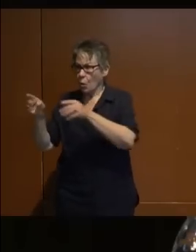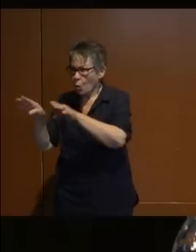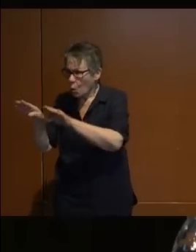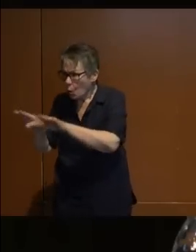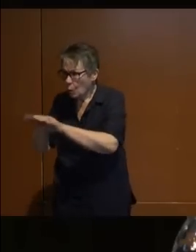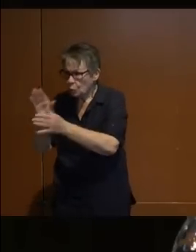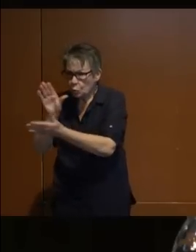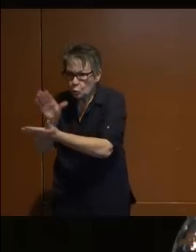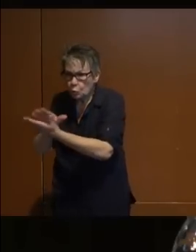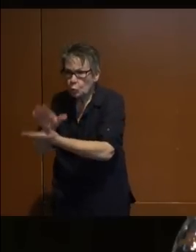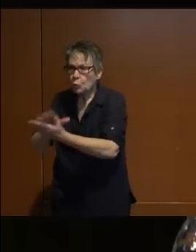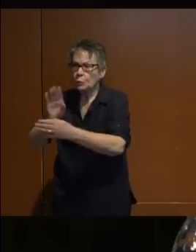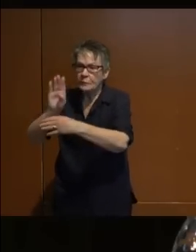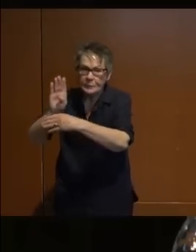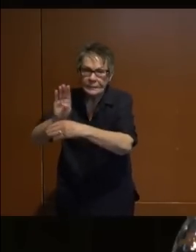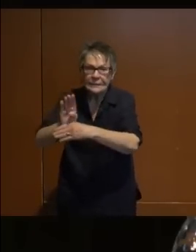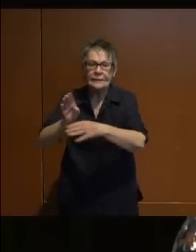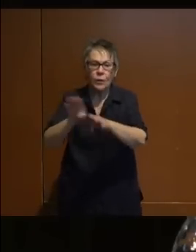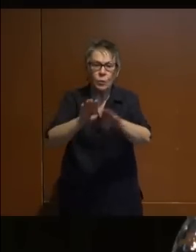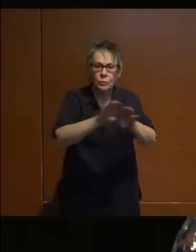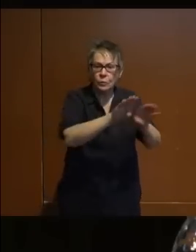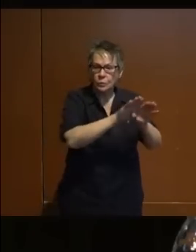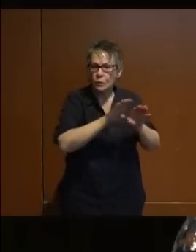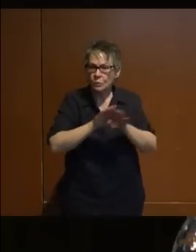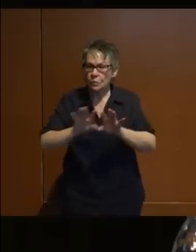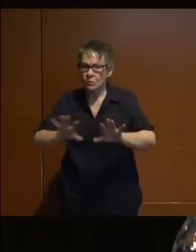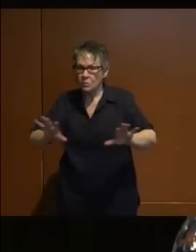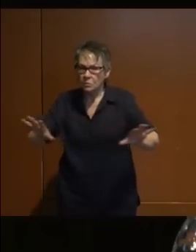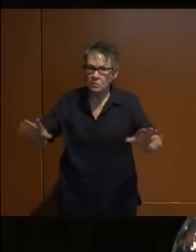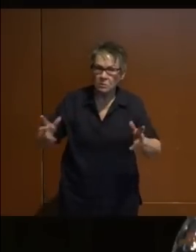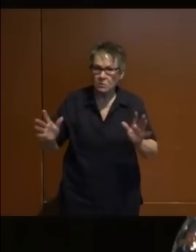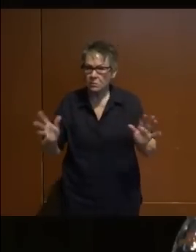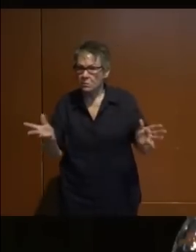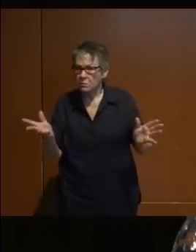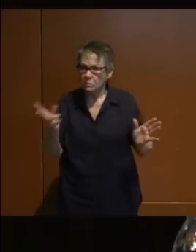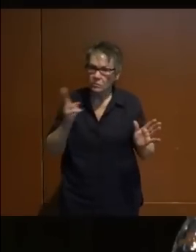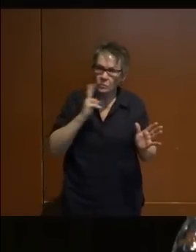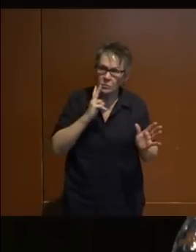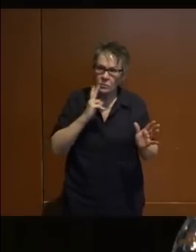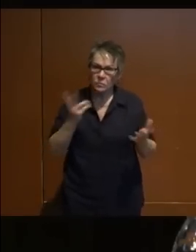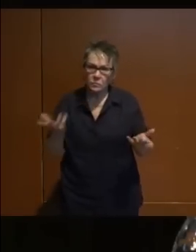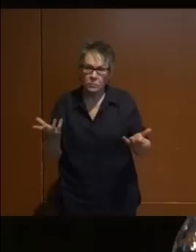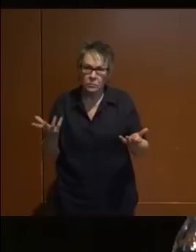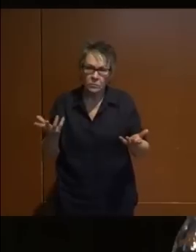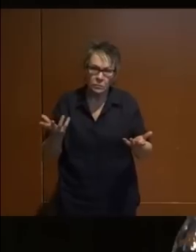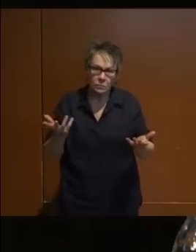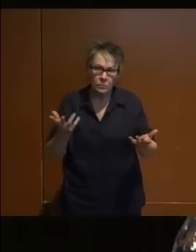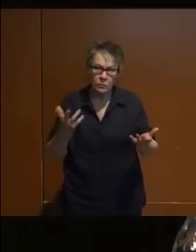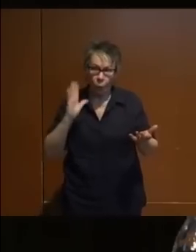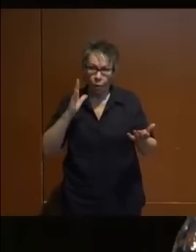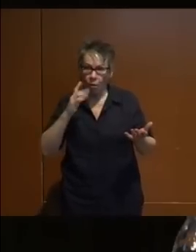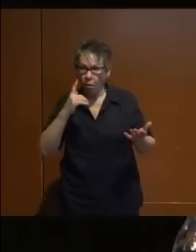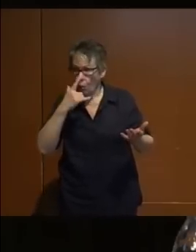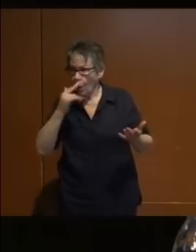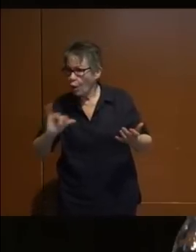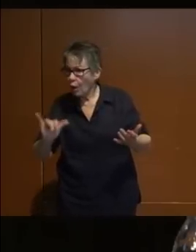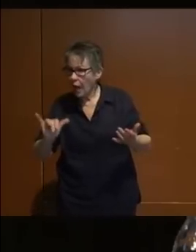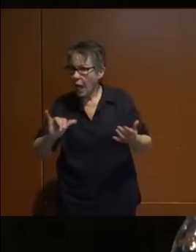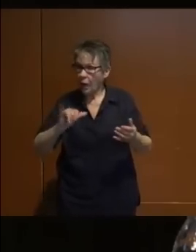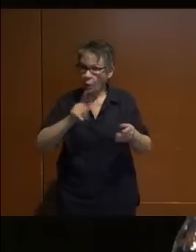hard to tease out how this will actually play out in the actual epi curve that we see.